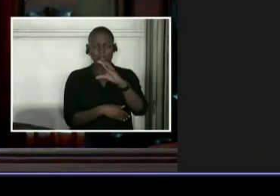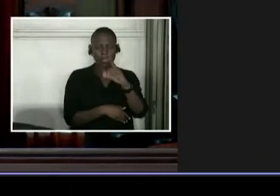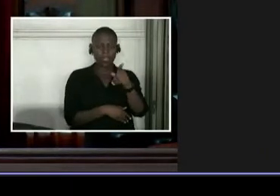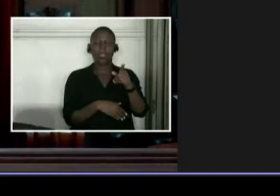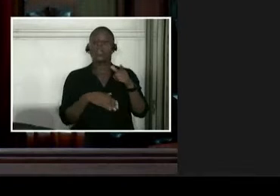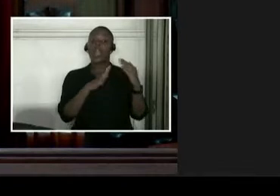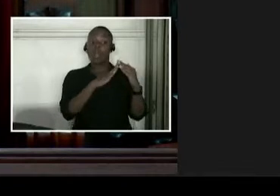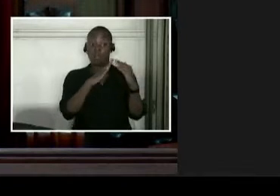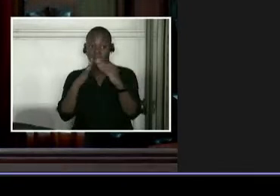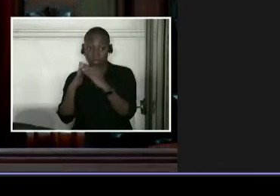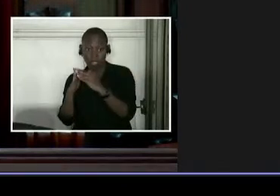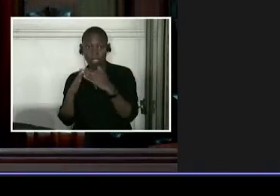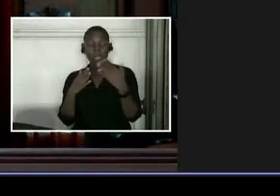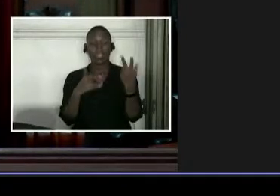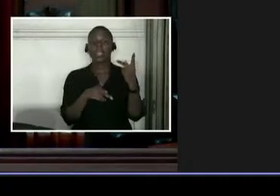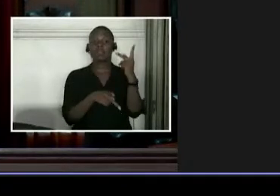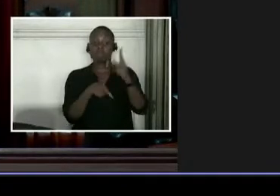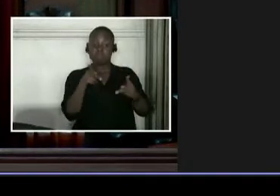Works,